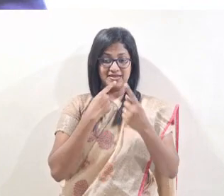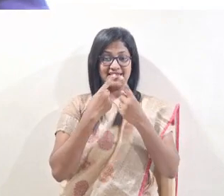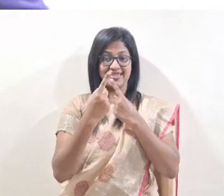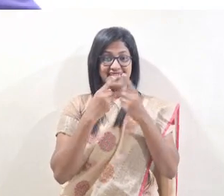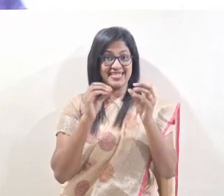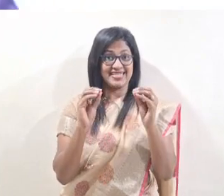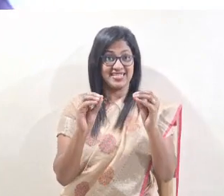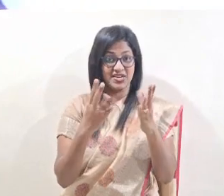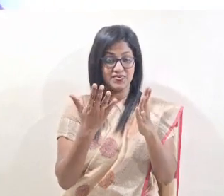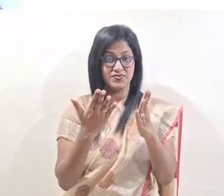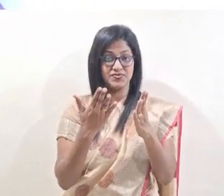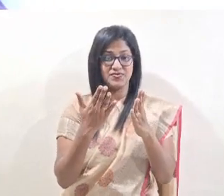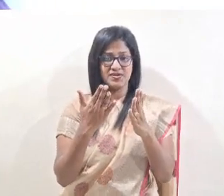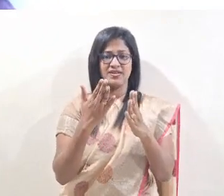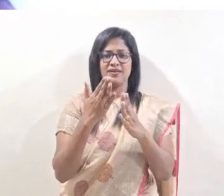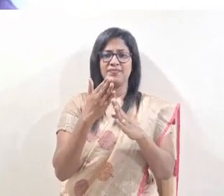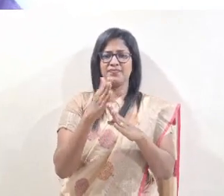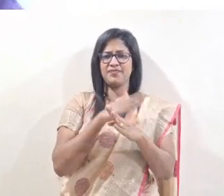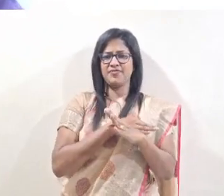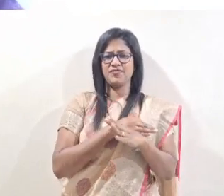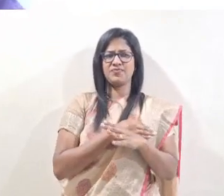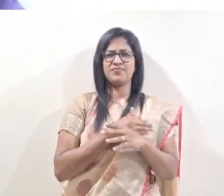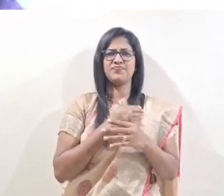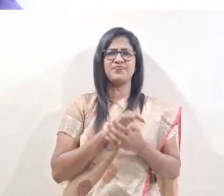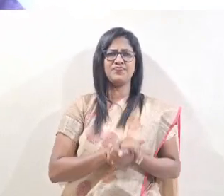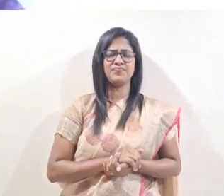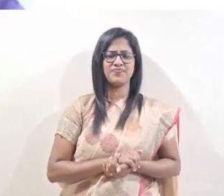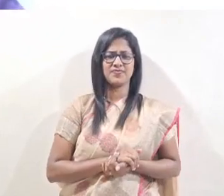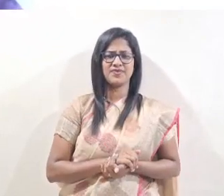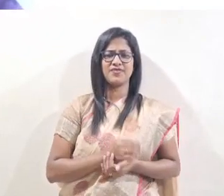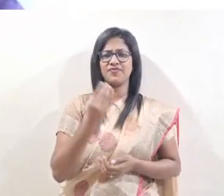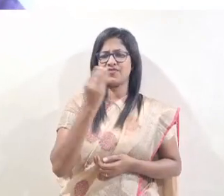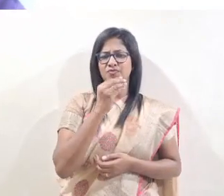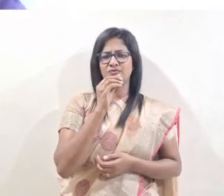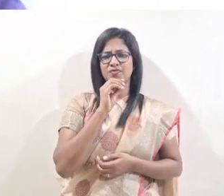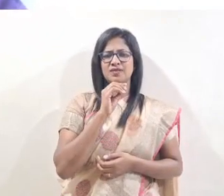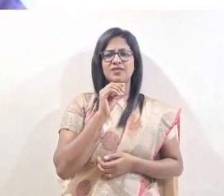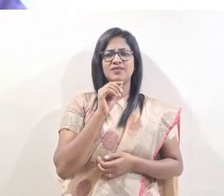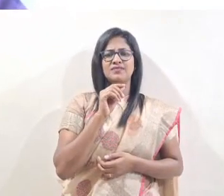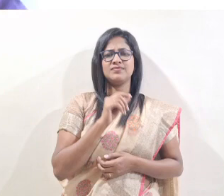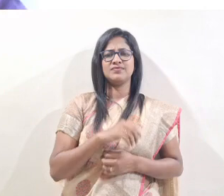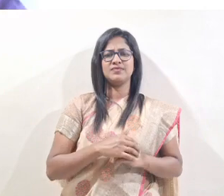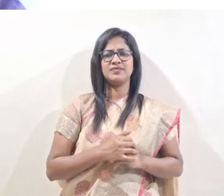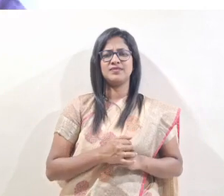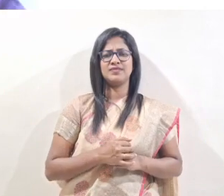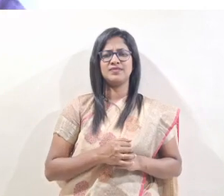before I commence, just a few words.